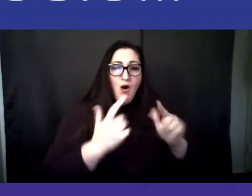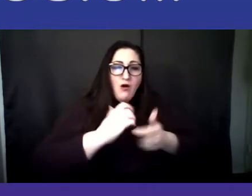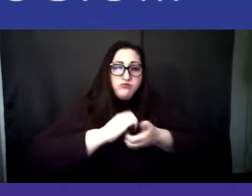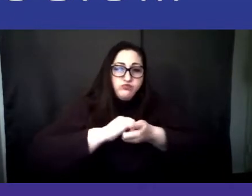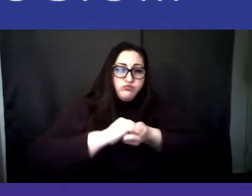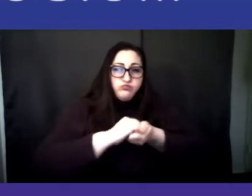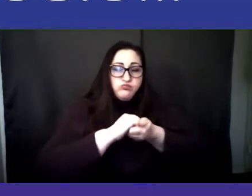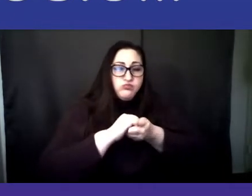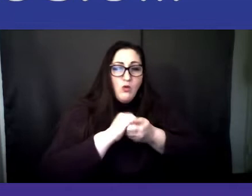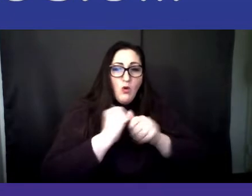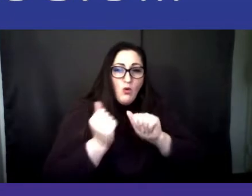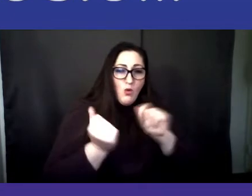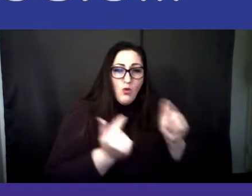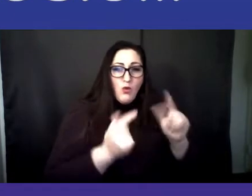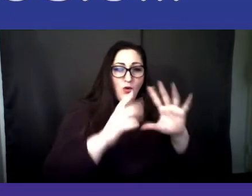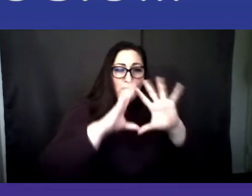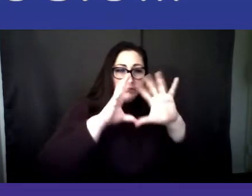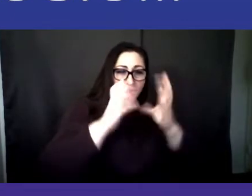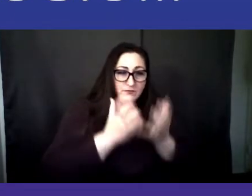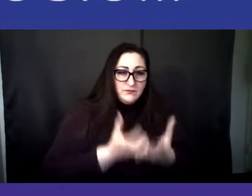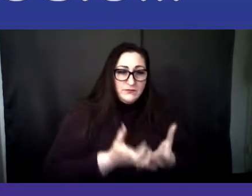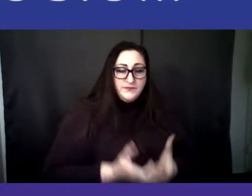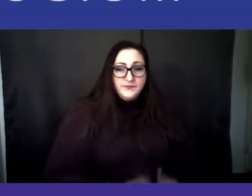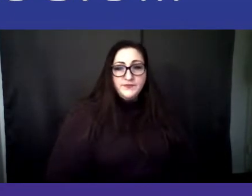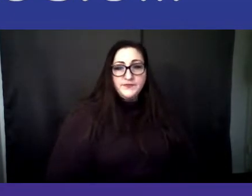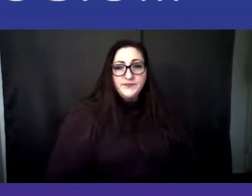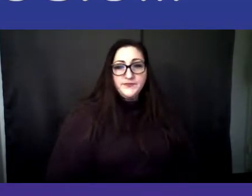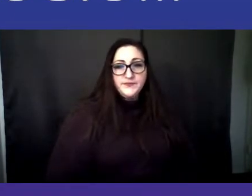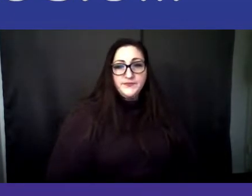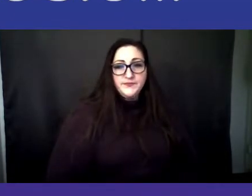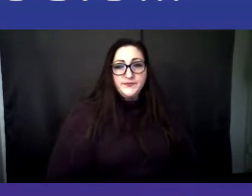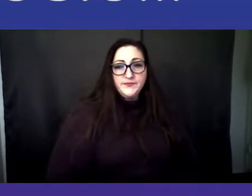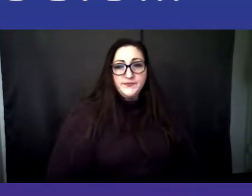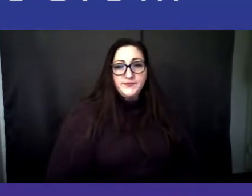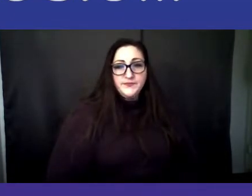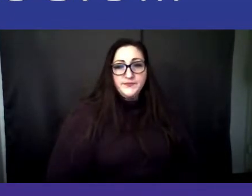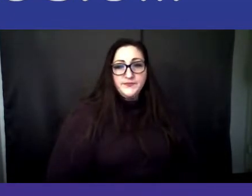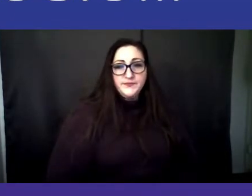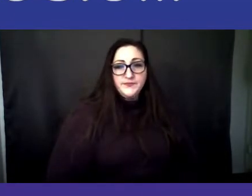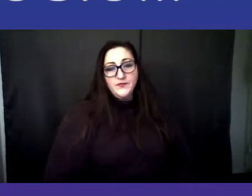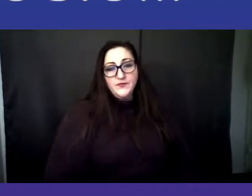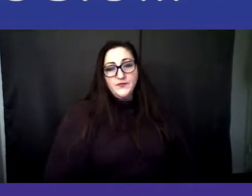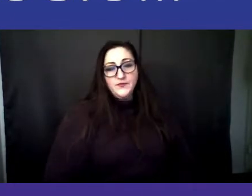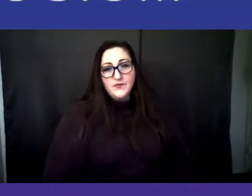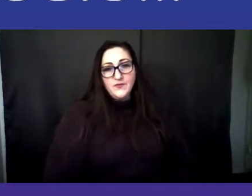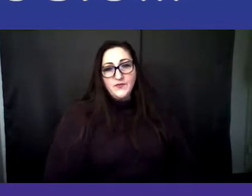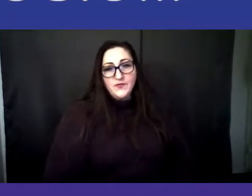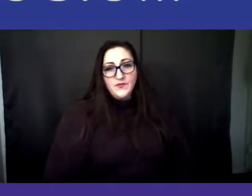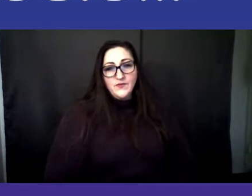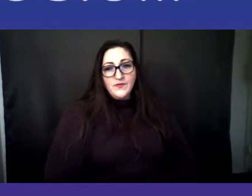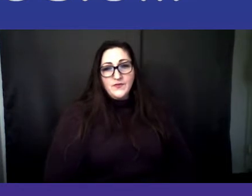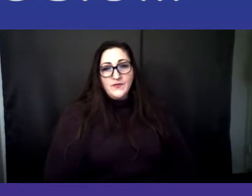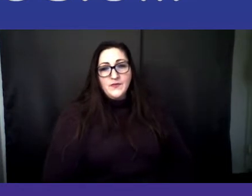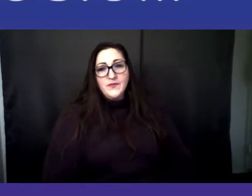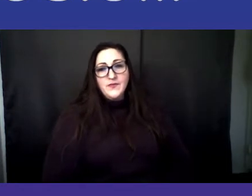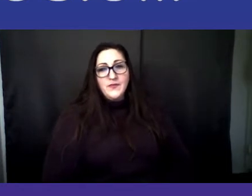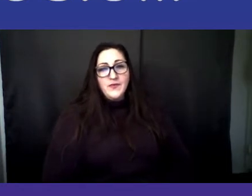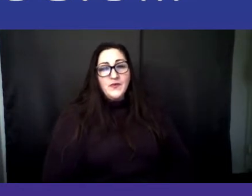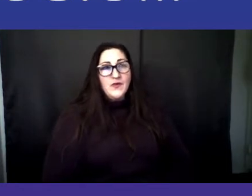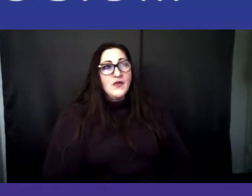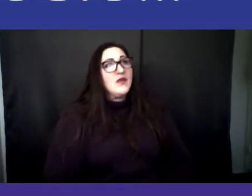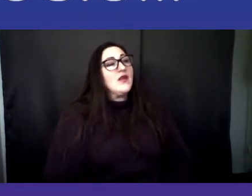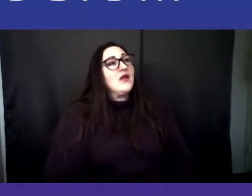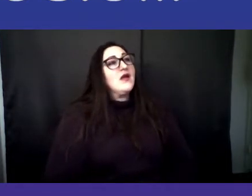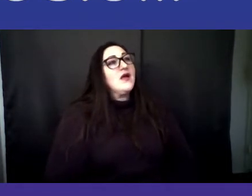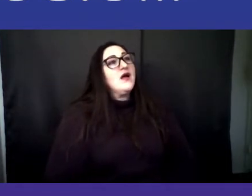this edge where the transformational can also become or look